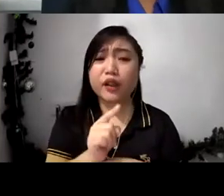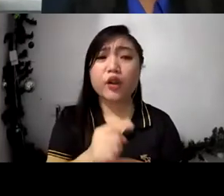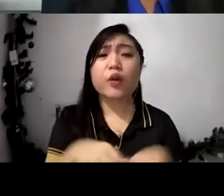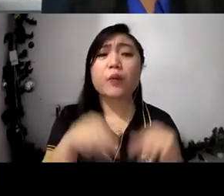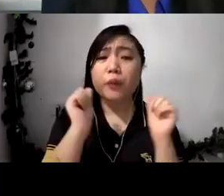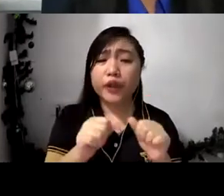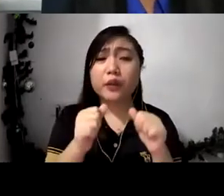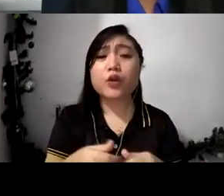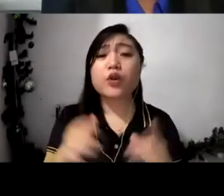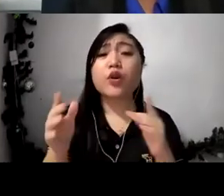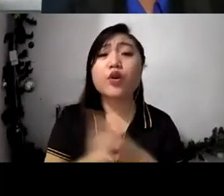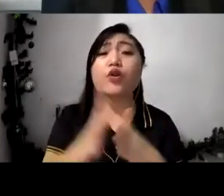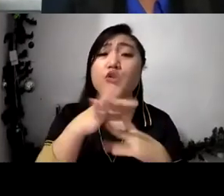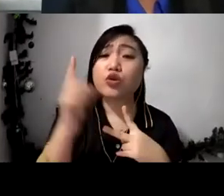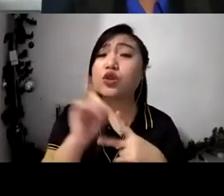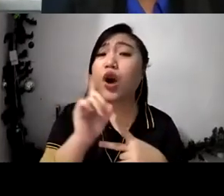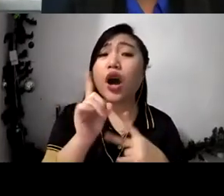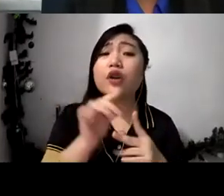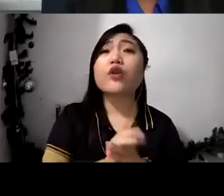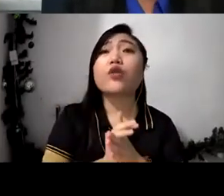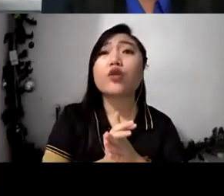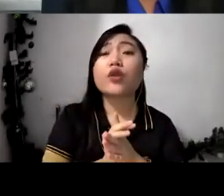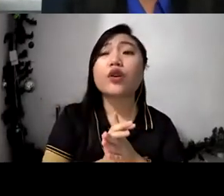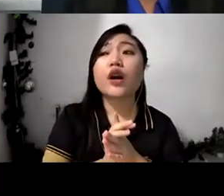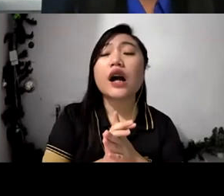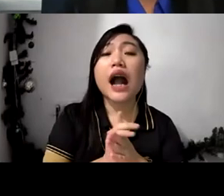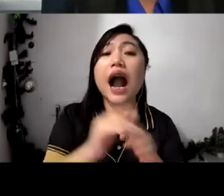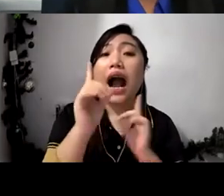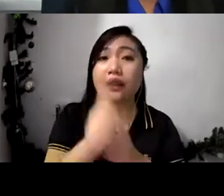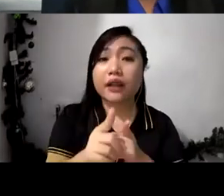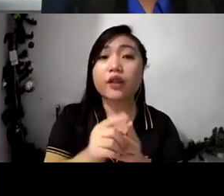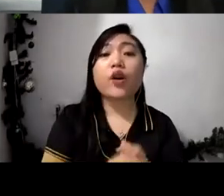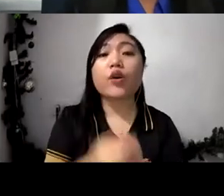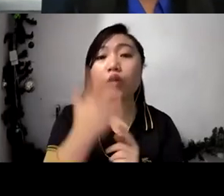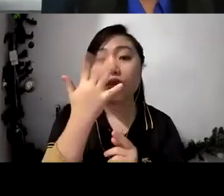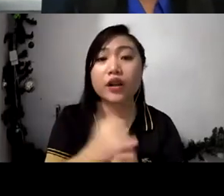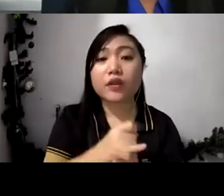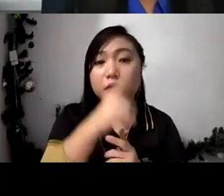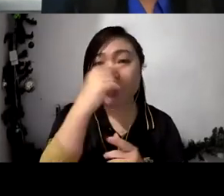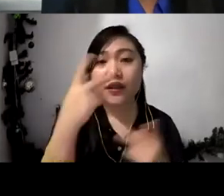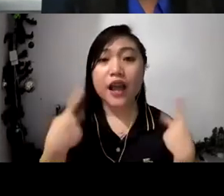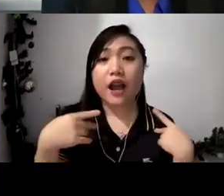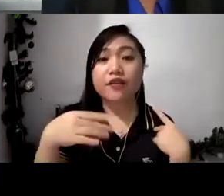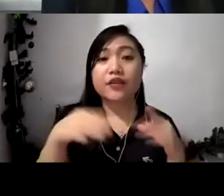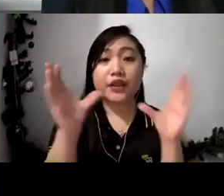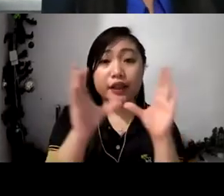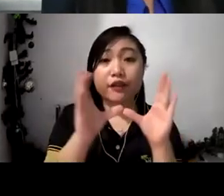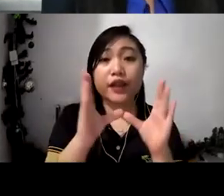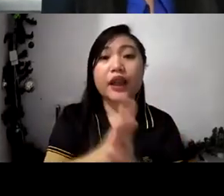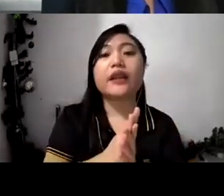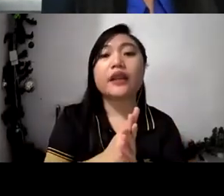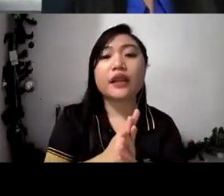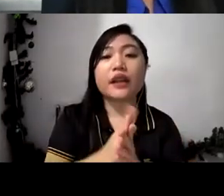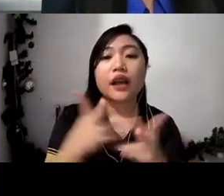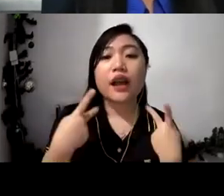choose which session you would attend since the e-certificate will be provided